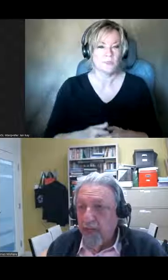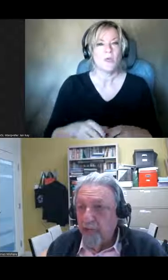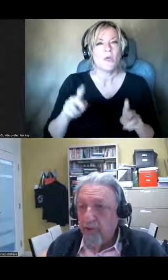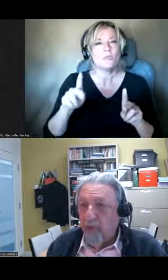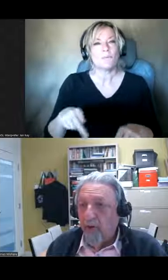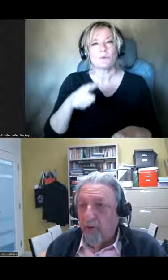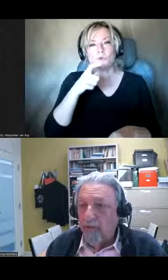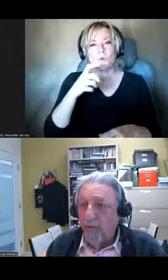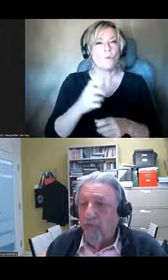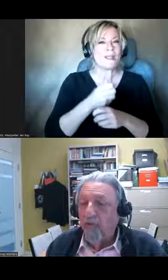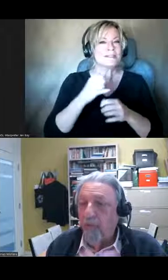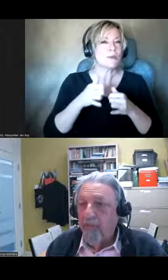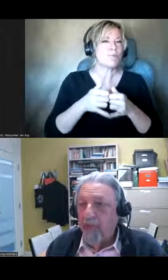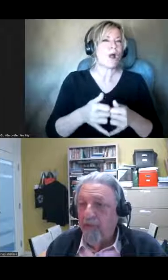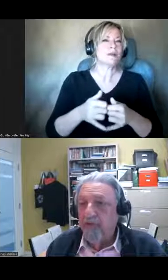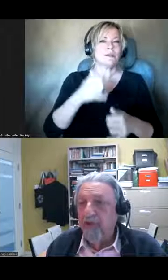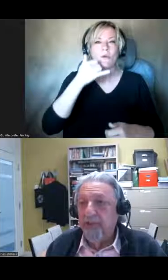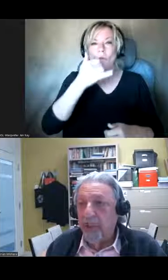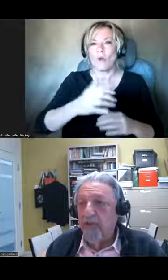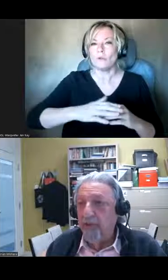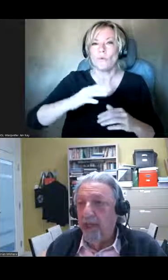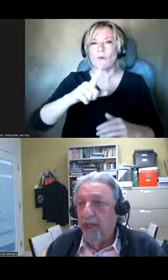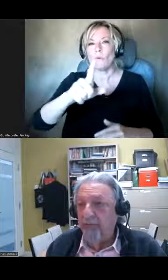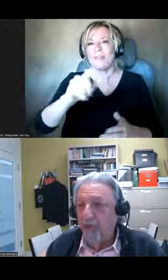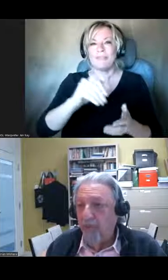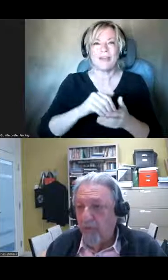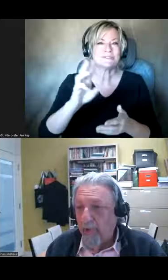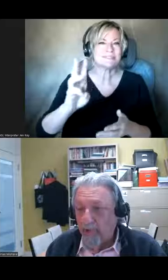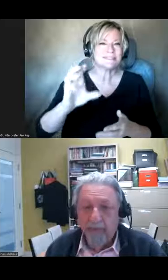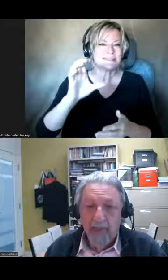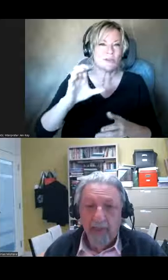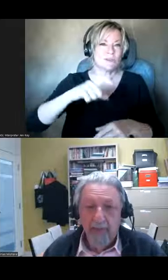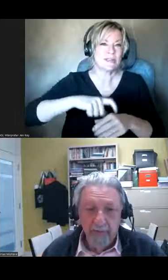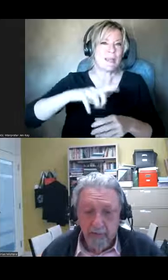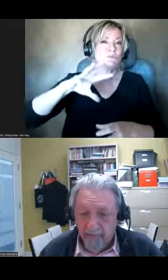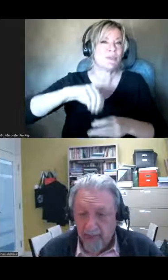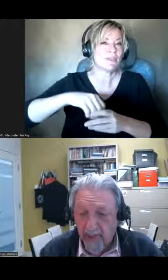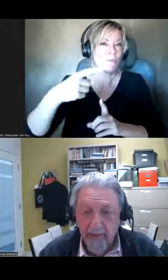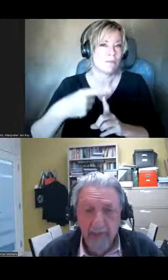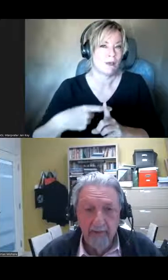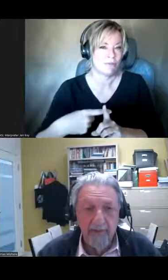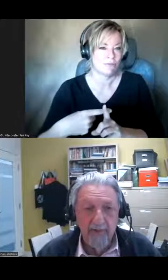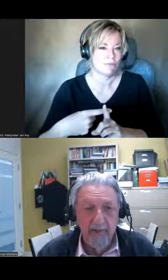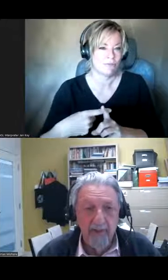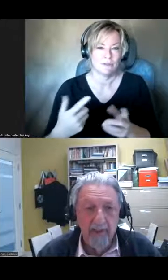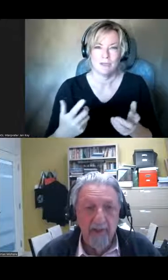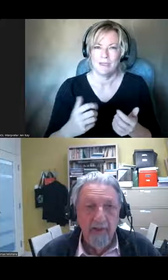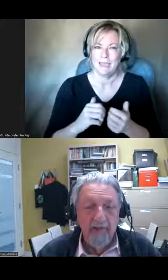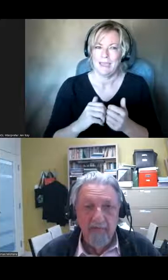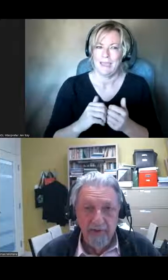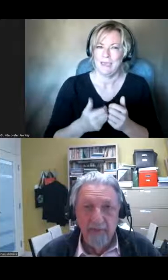the prize called over 1,600 times in 1 month. I don't know if how that is